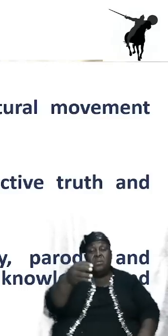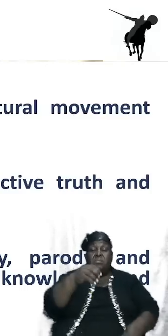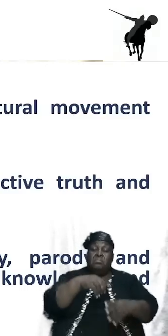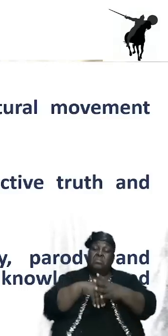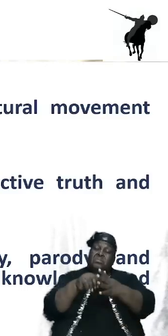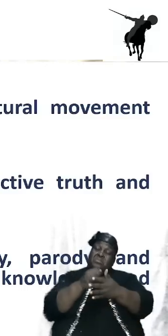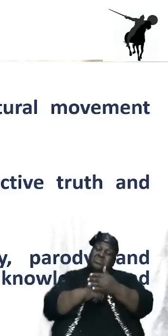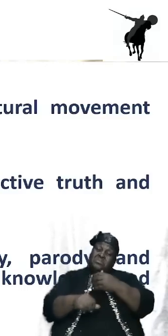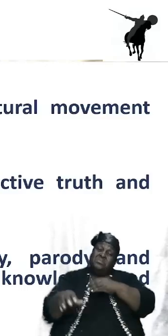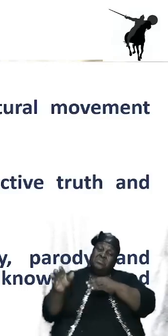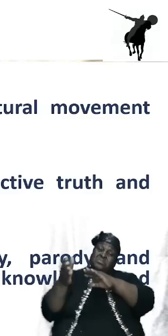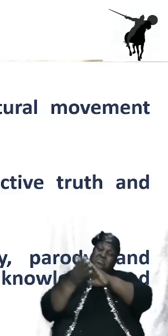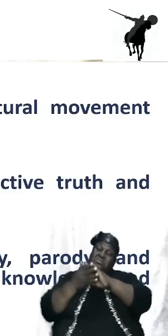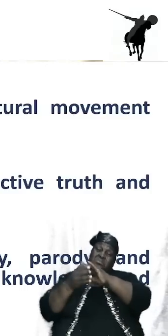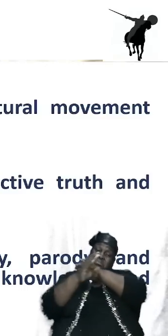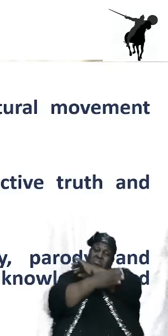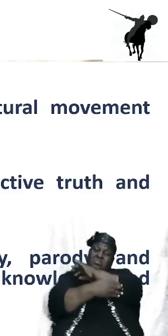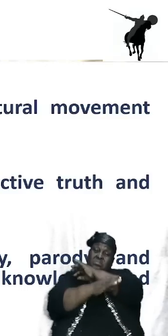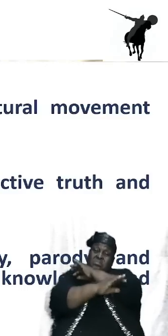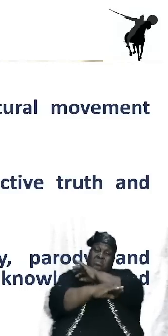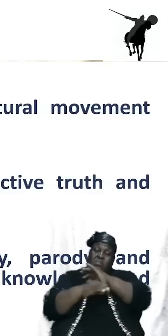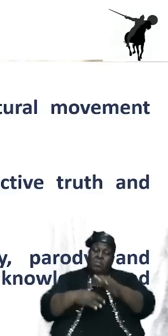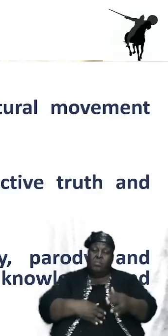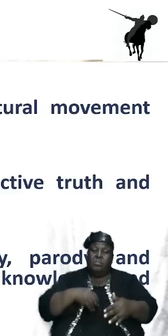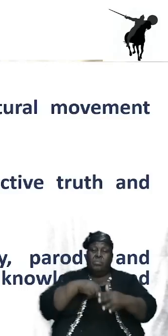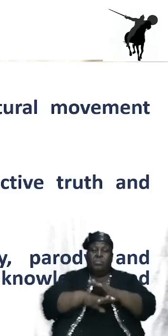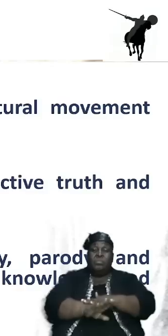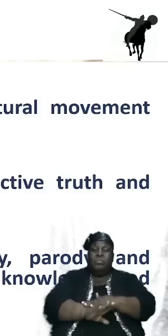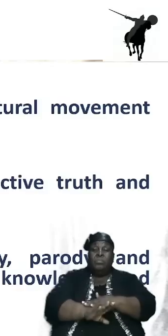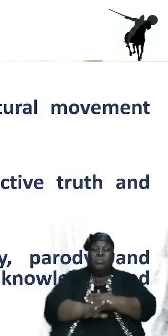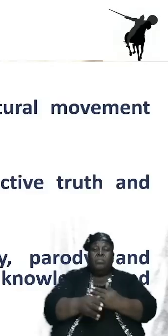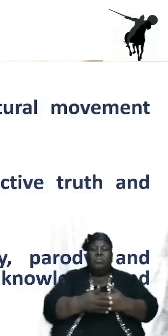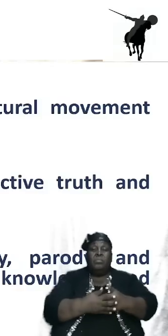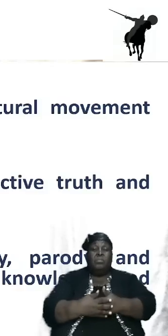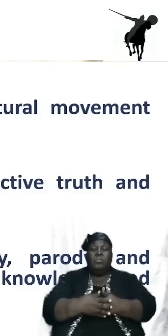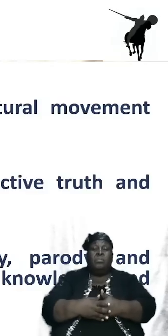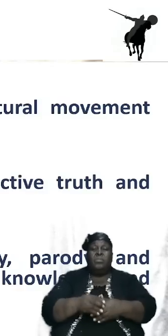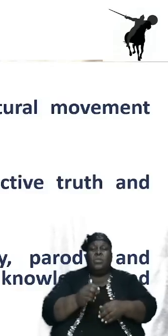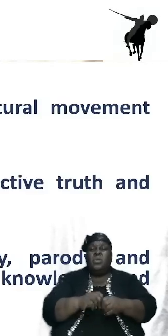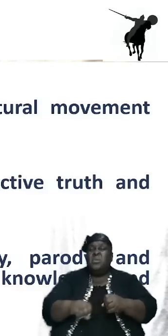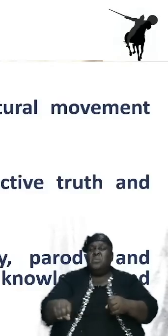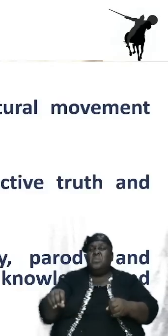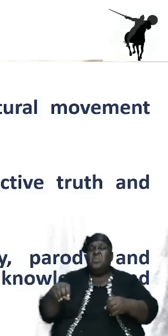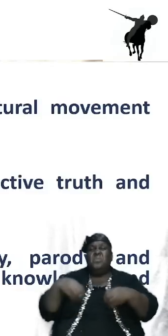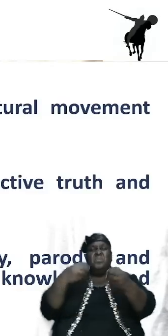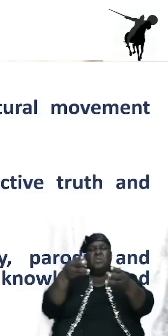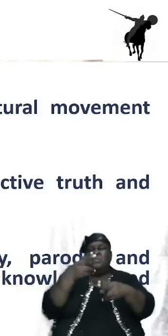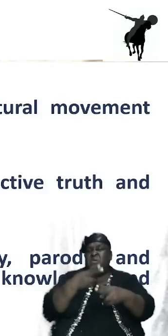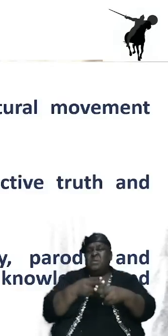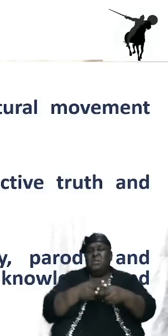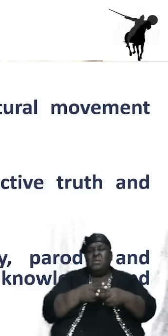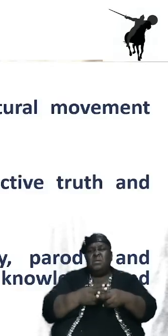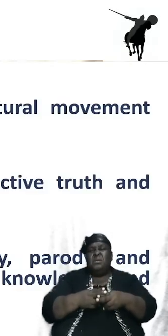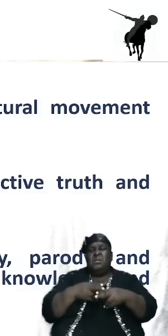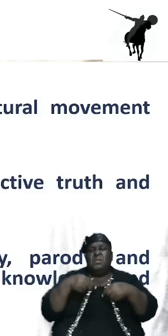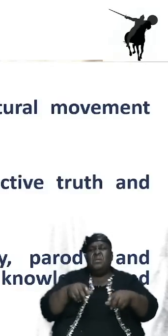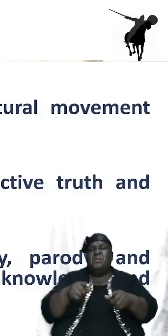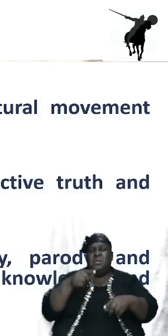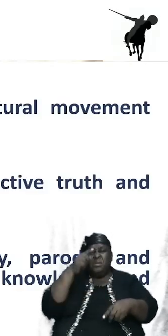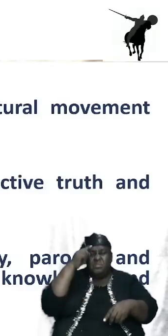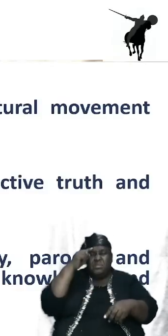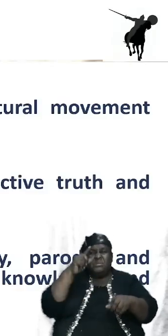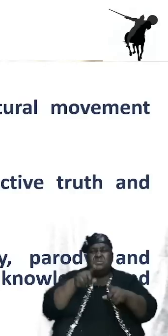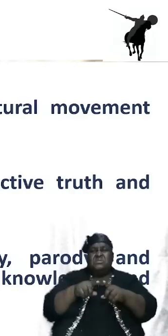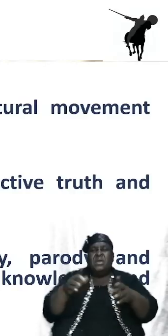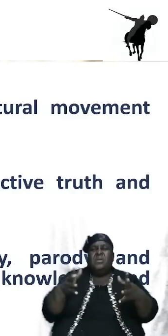now, when babies are born, they're saying that, okay, don't give them a gender. Don't write their gender. Let them decide what their